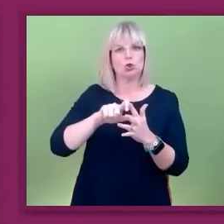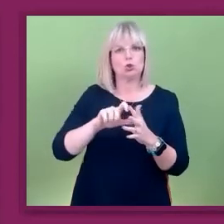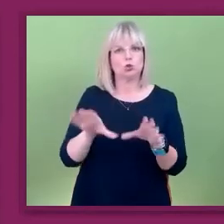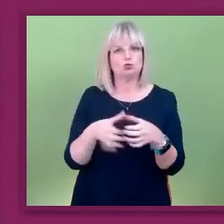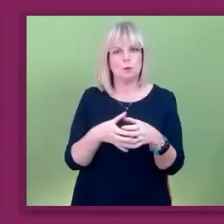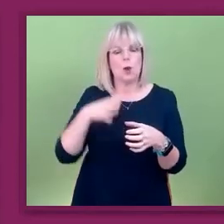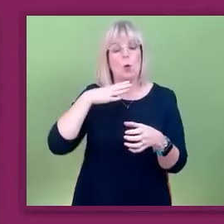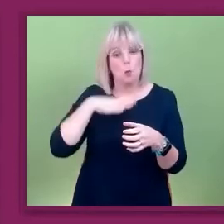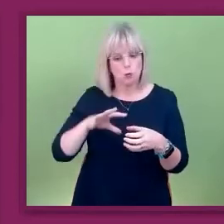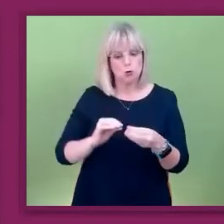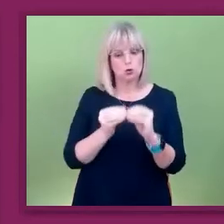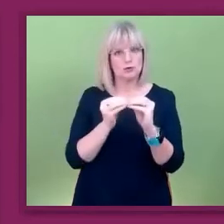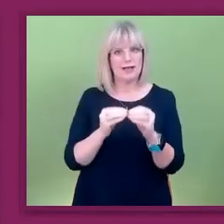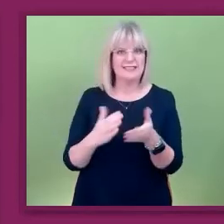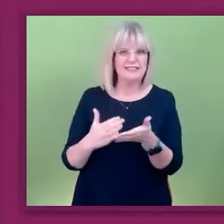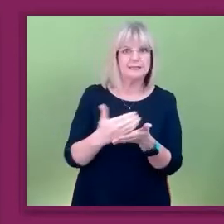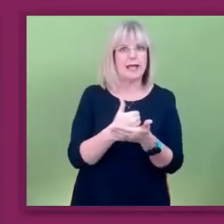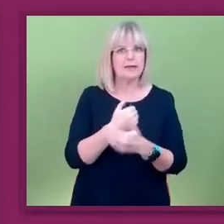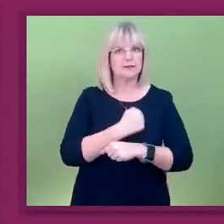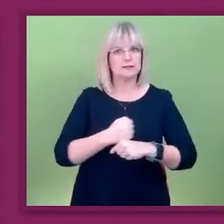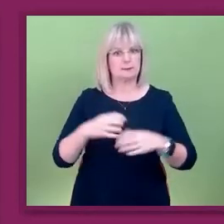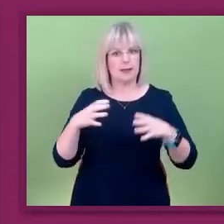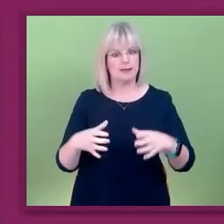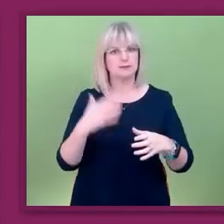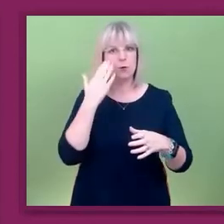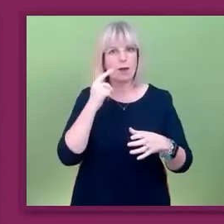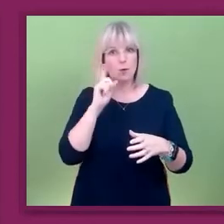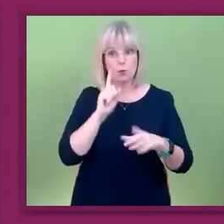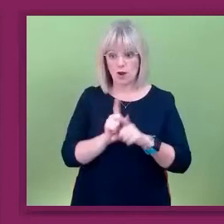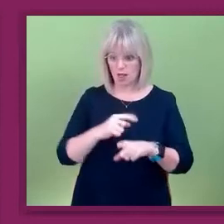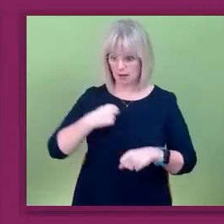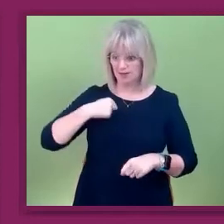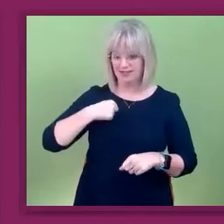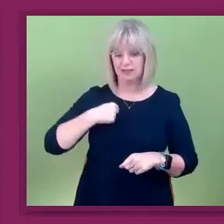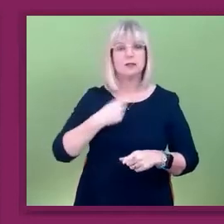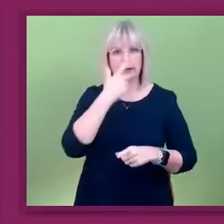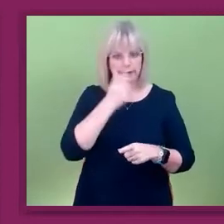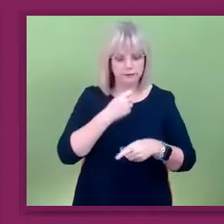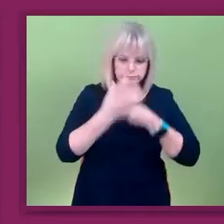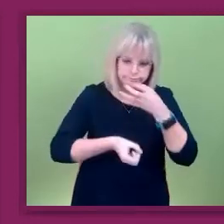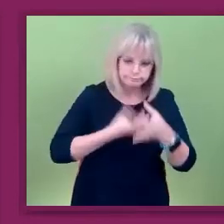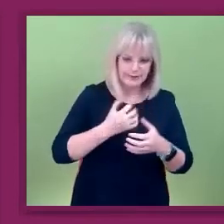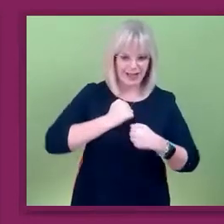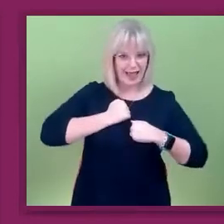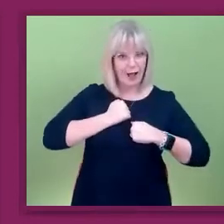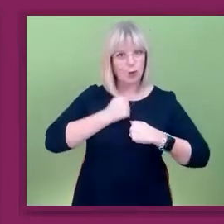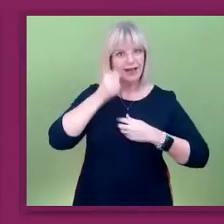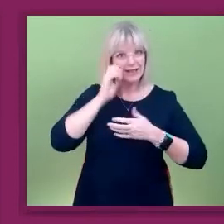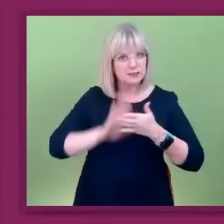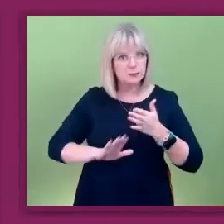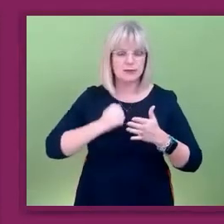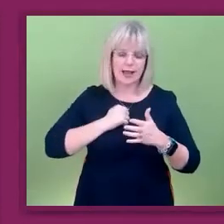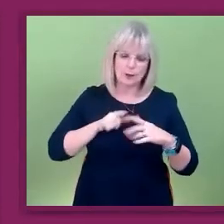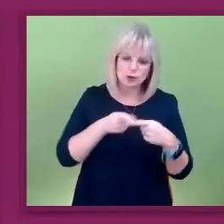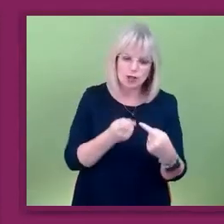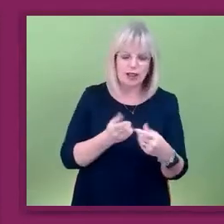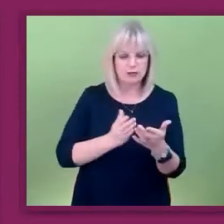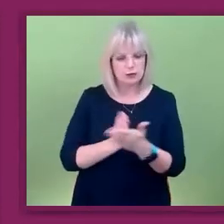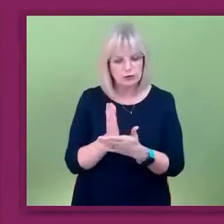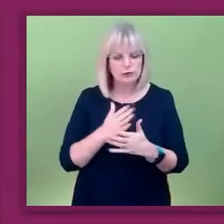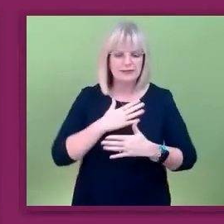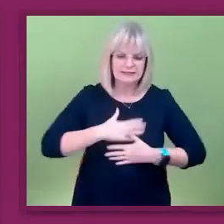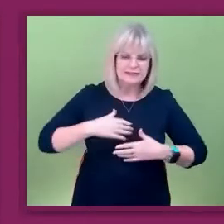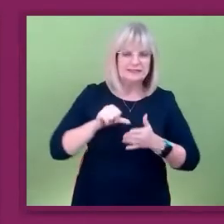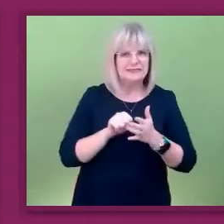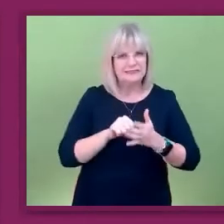Black women like me to speak about maternity services, to speak about the challenges that we go through, and also to have a community, because I did try